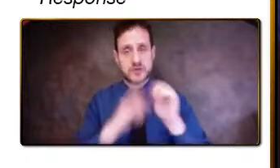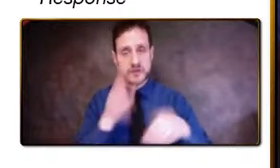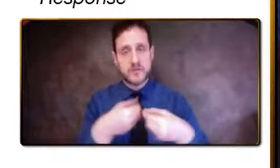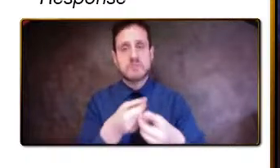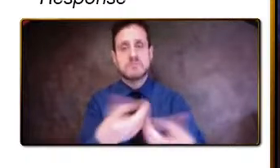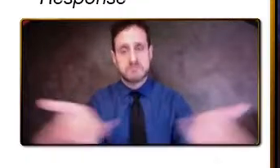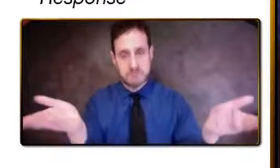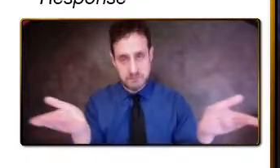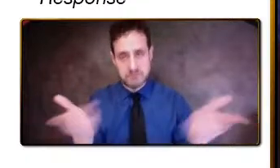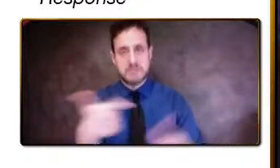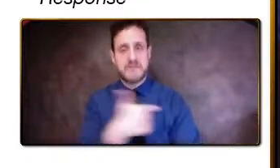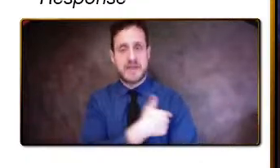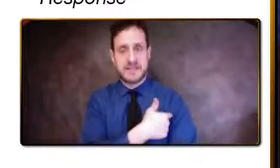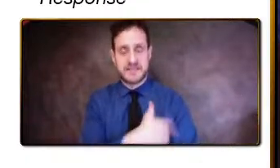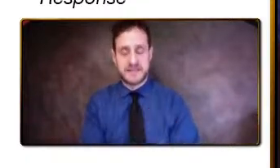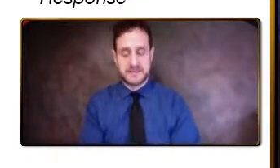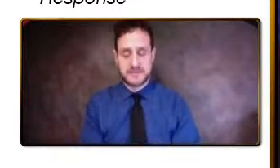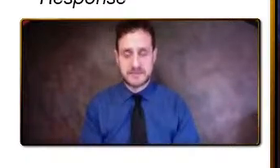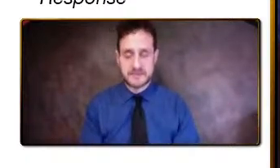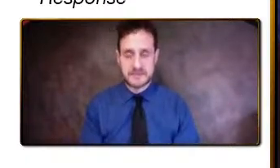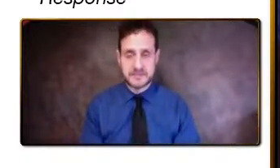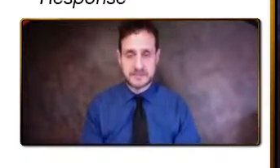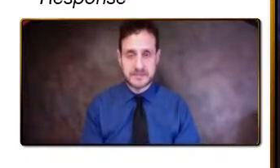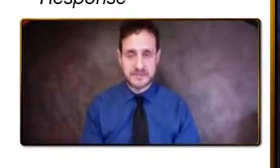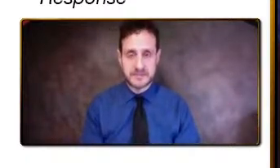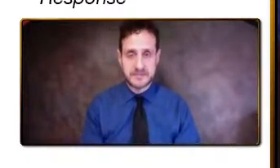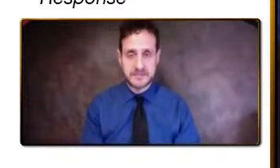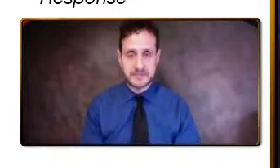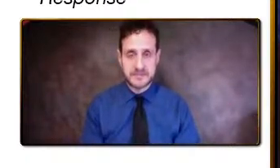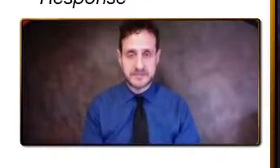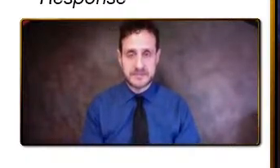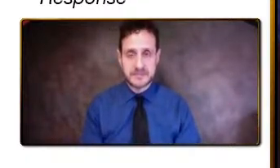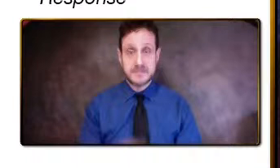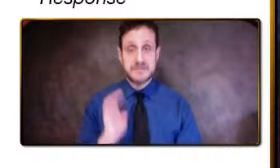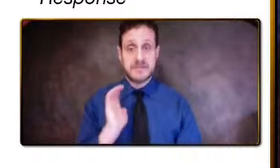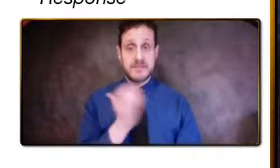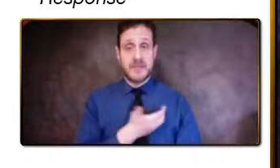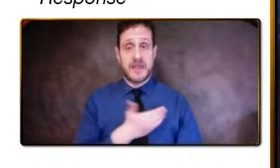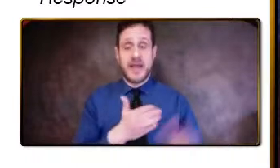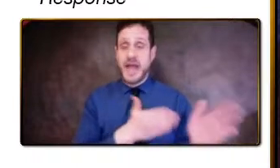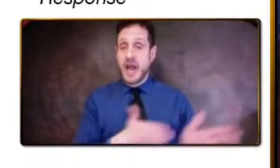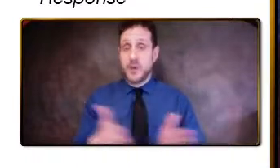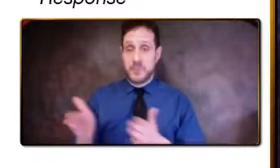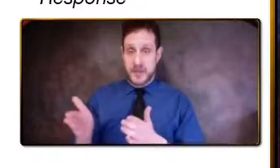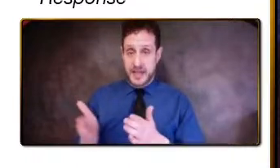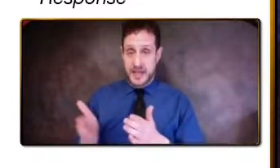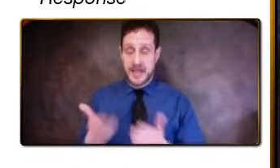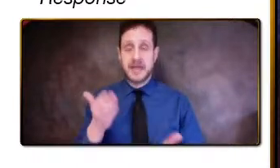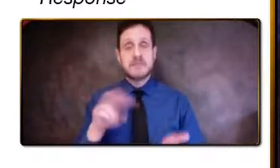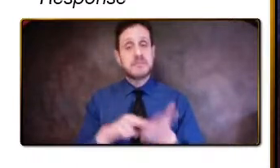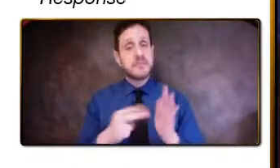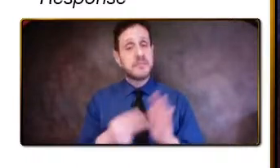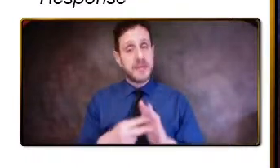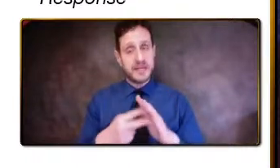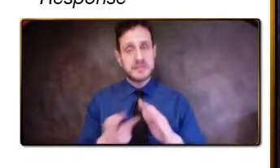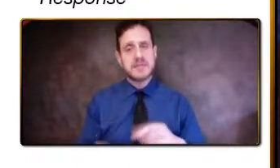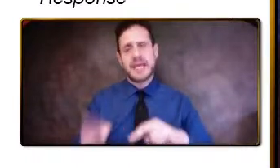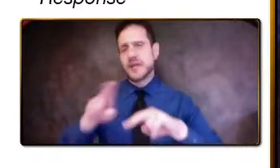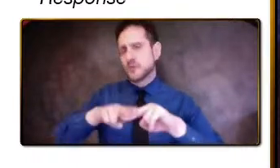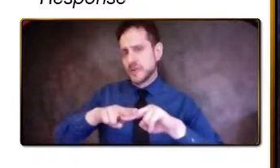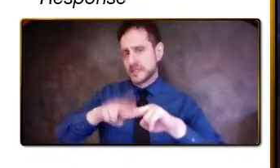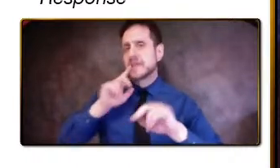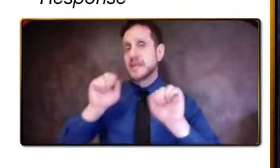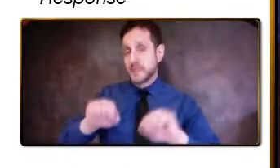vaccines. What's more, our plan involves building out the capacity not just to distribute the supply that we're getting